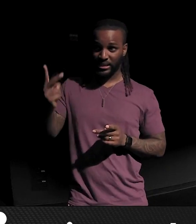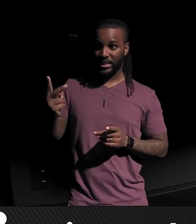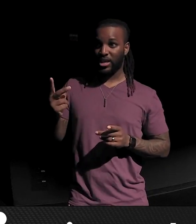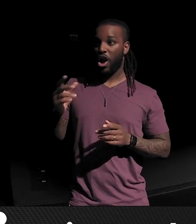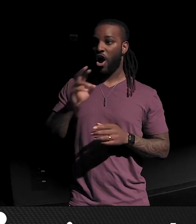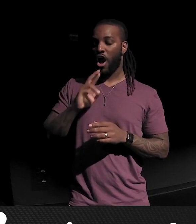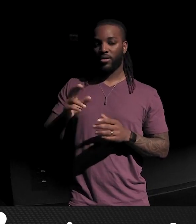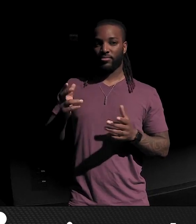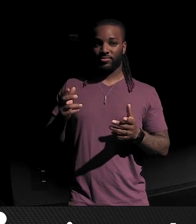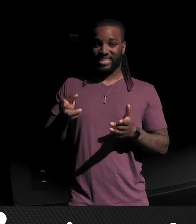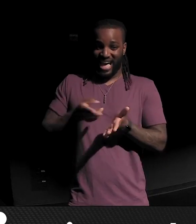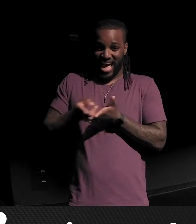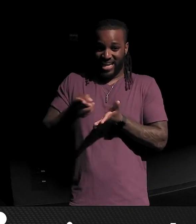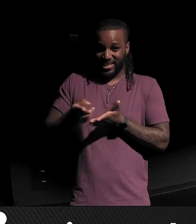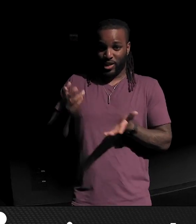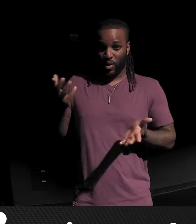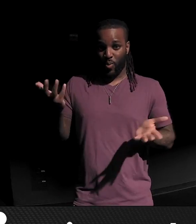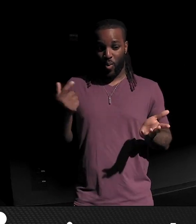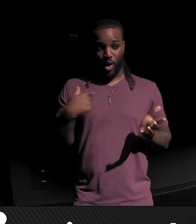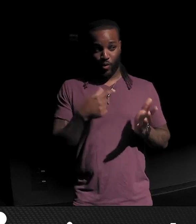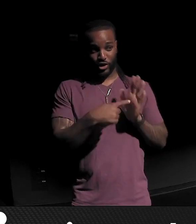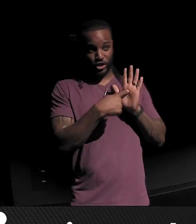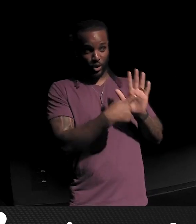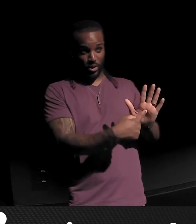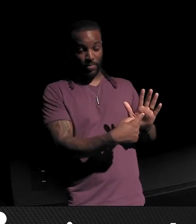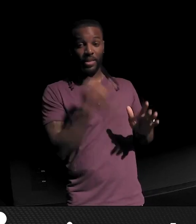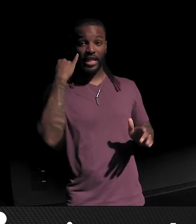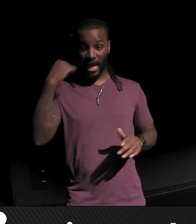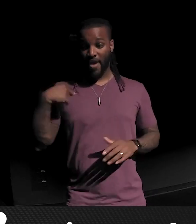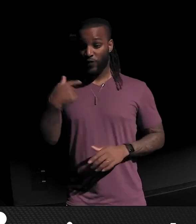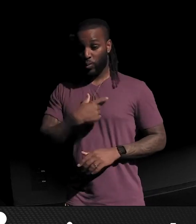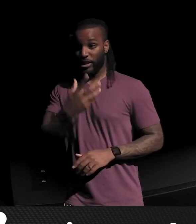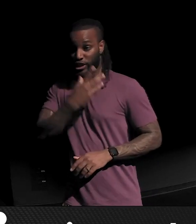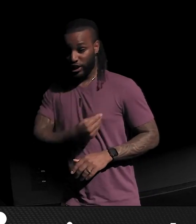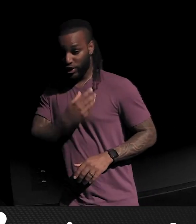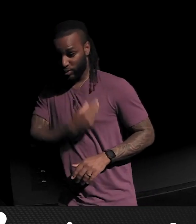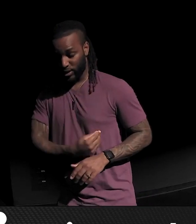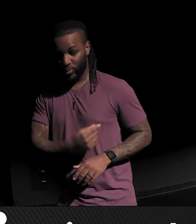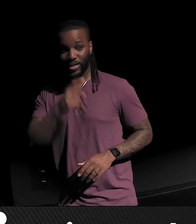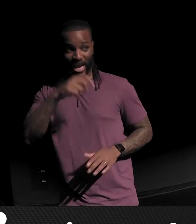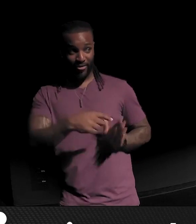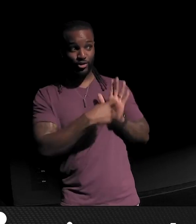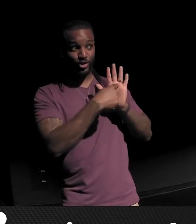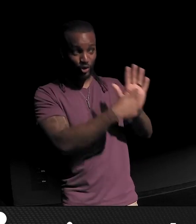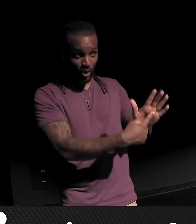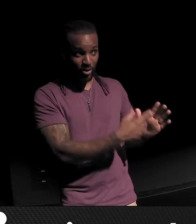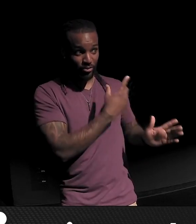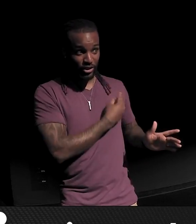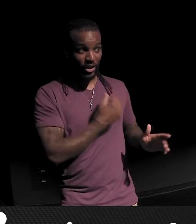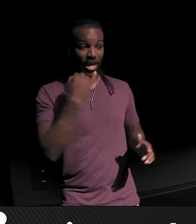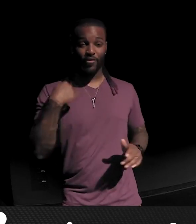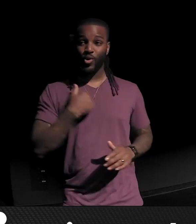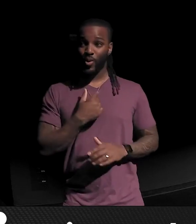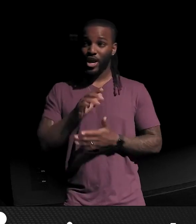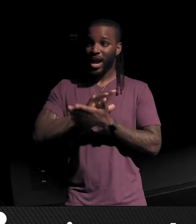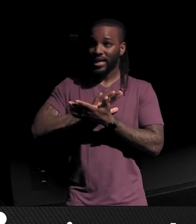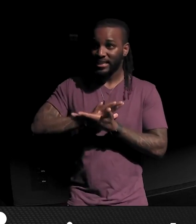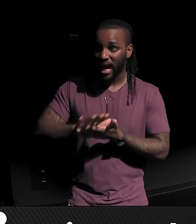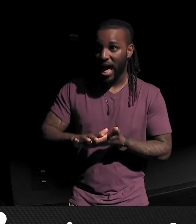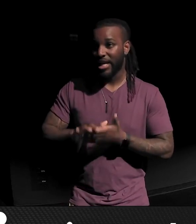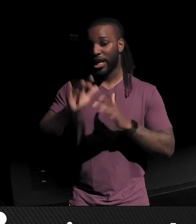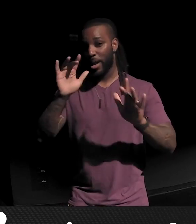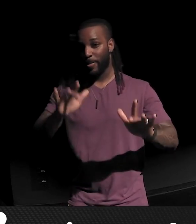us and what we put on display. If we're generous, they'll get the idea God is generous. If we're kind and merciful, they'll get the idea God is kind and